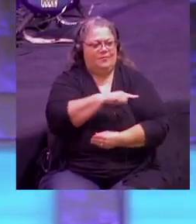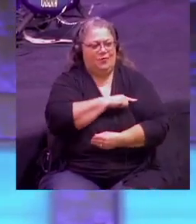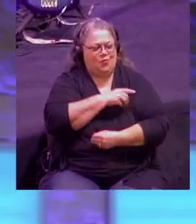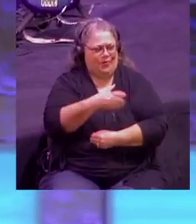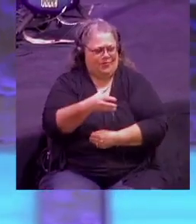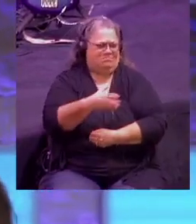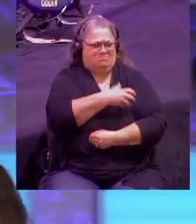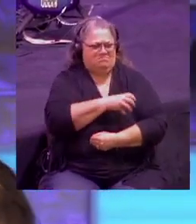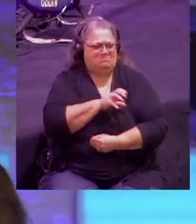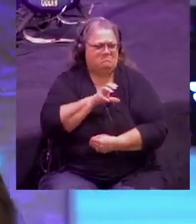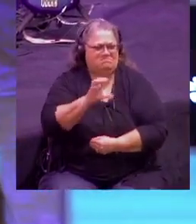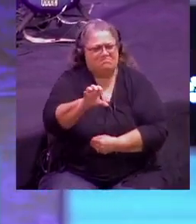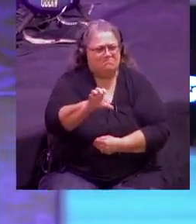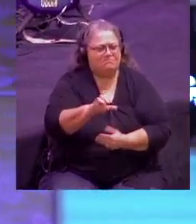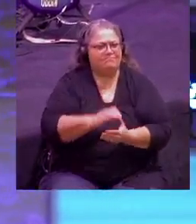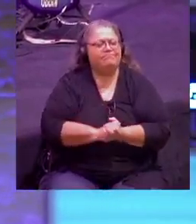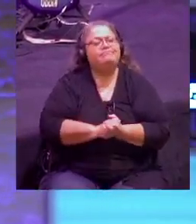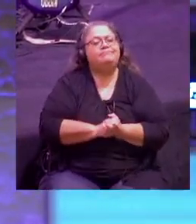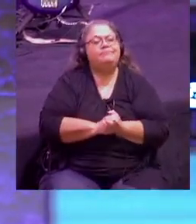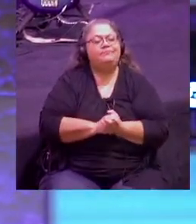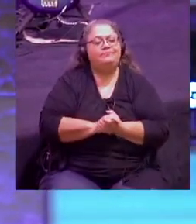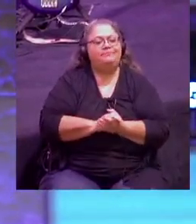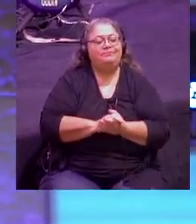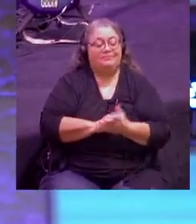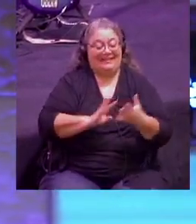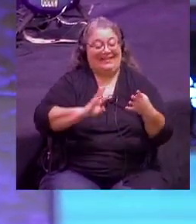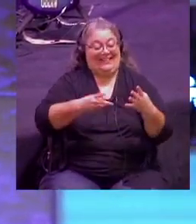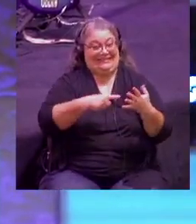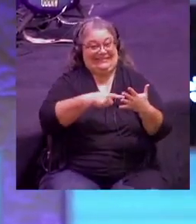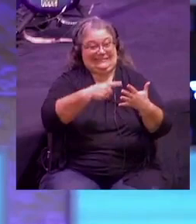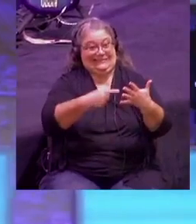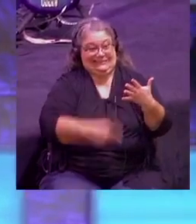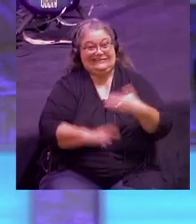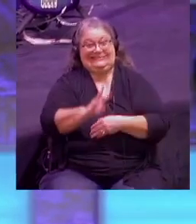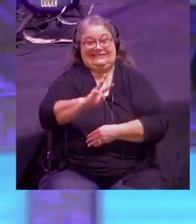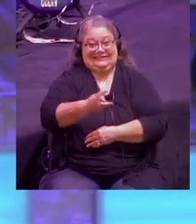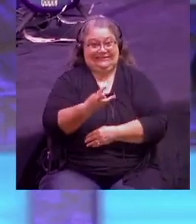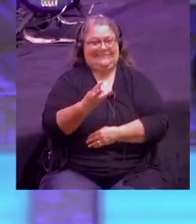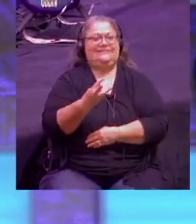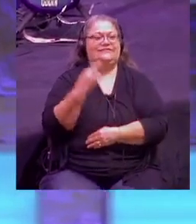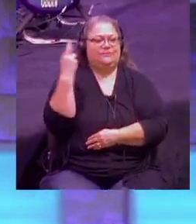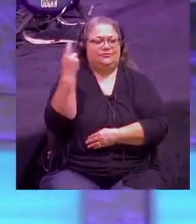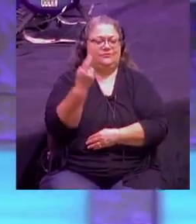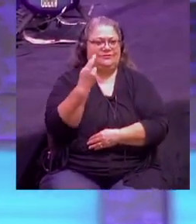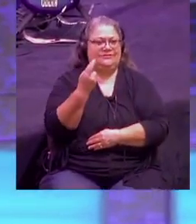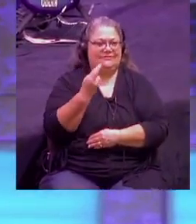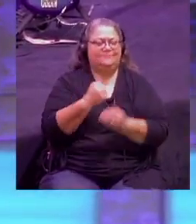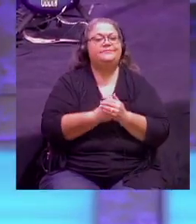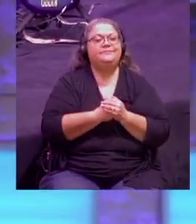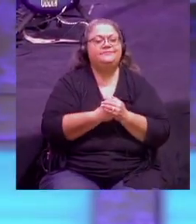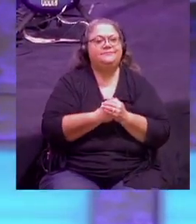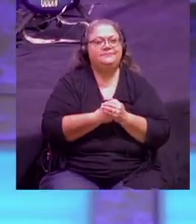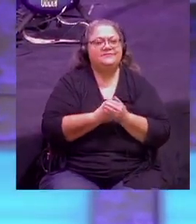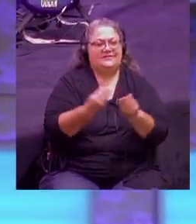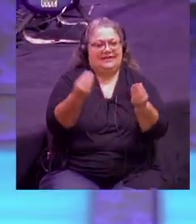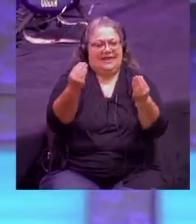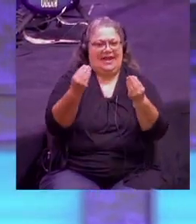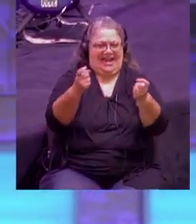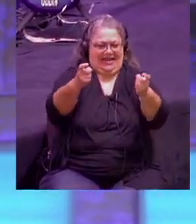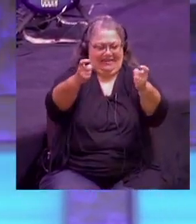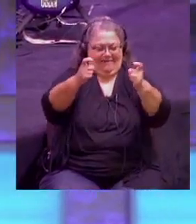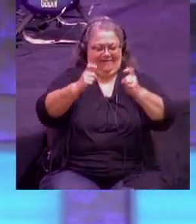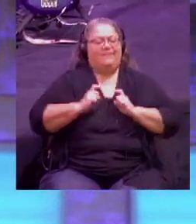power. The sixth purpose of the Holy Spirit is he gives us gifts.